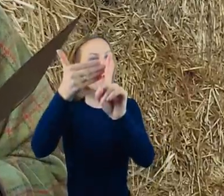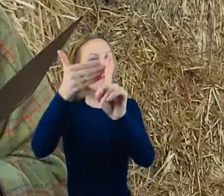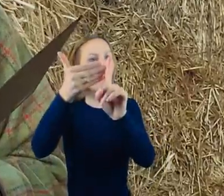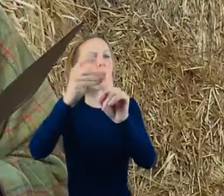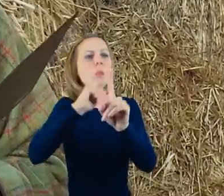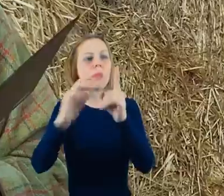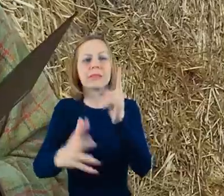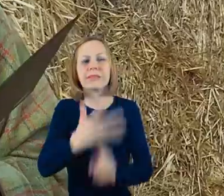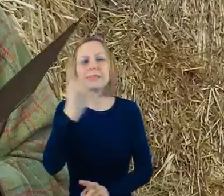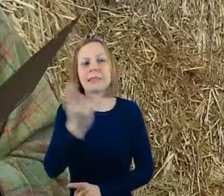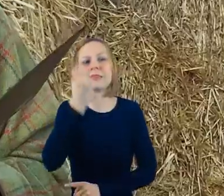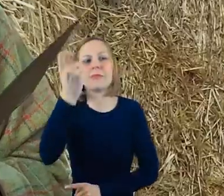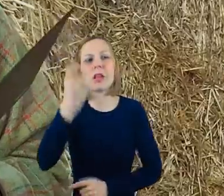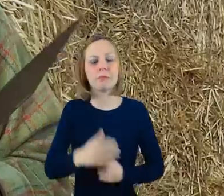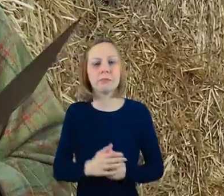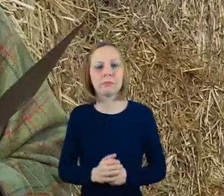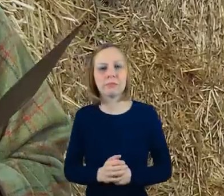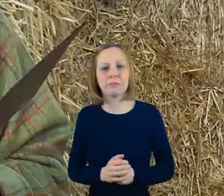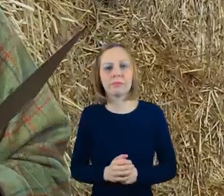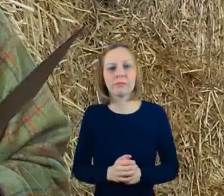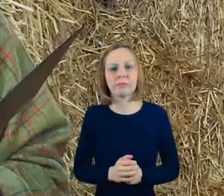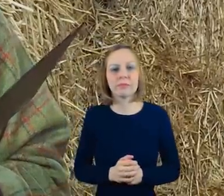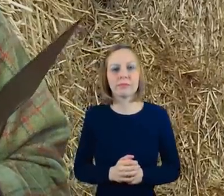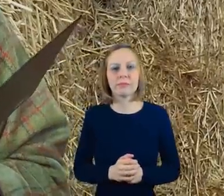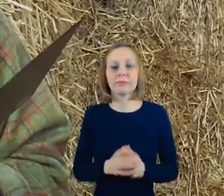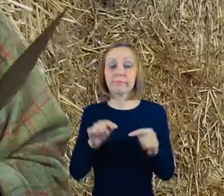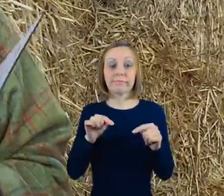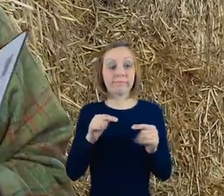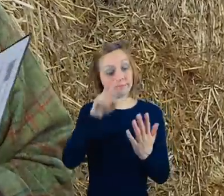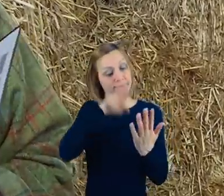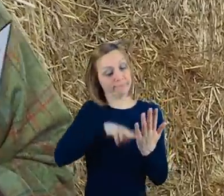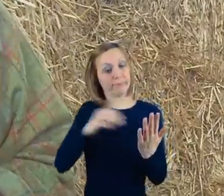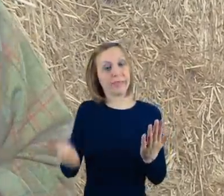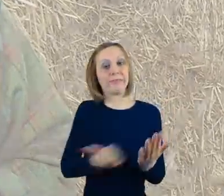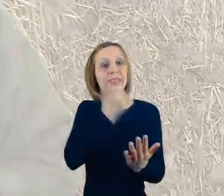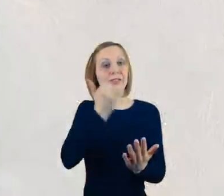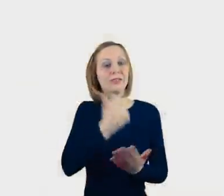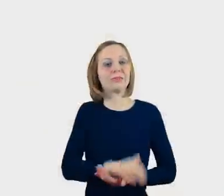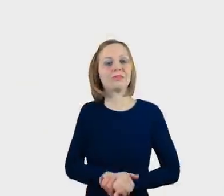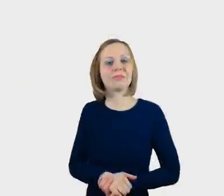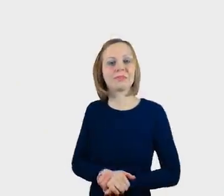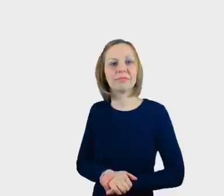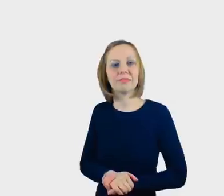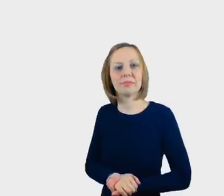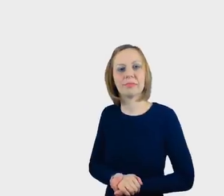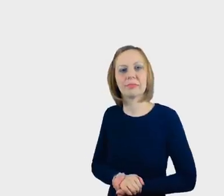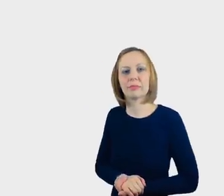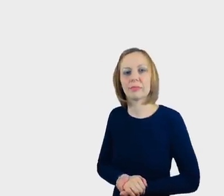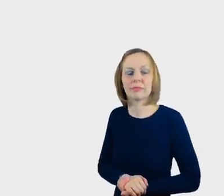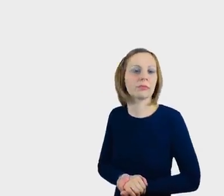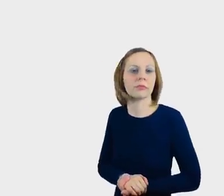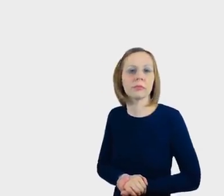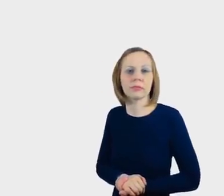and succeed in the thing for which I sent it. Here ends the lesson.